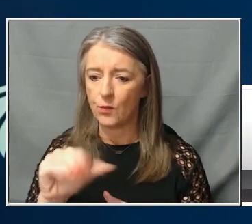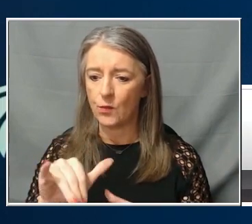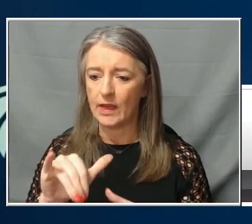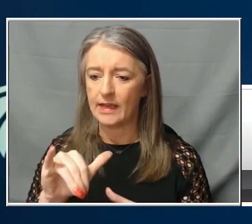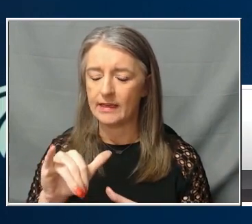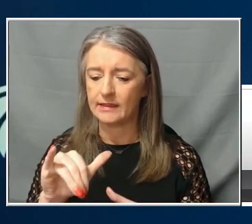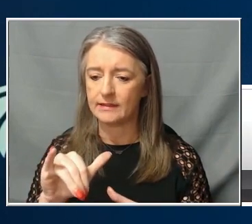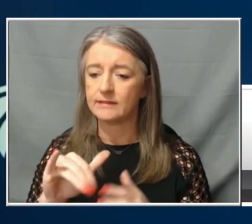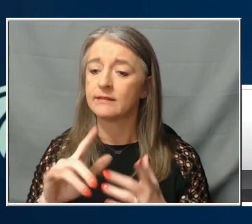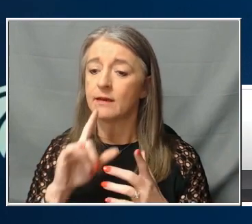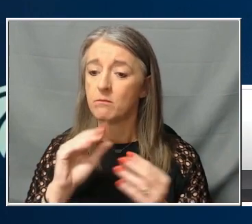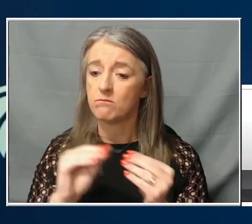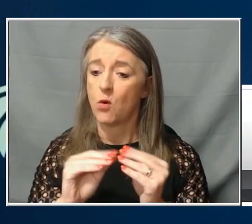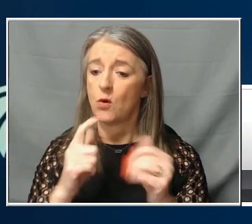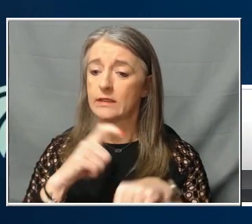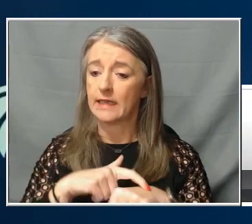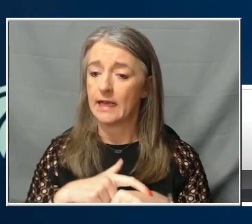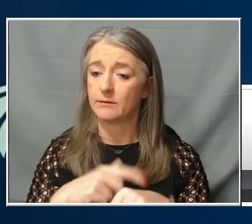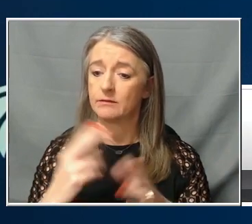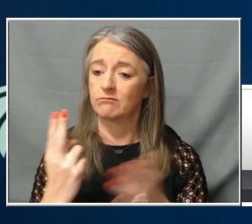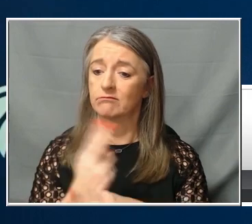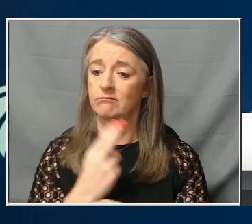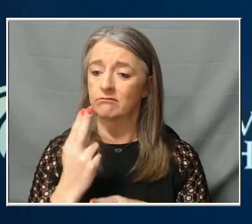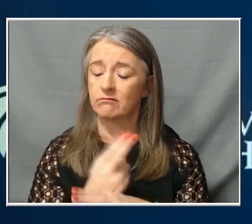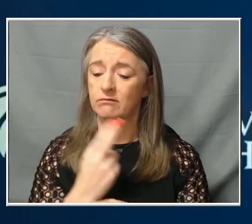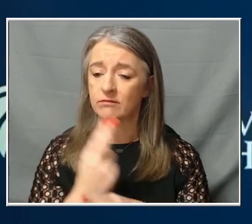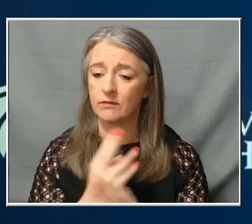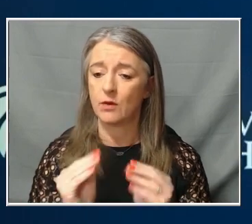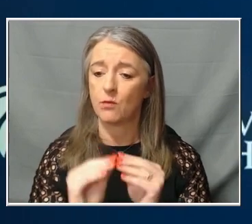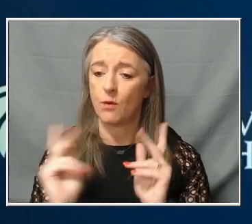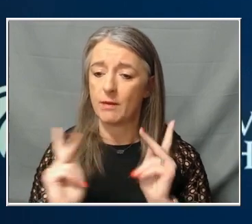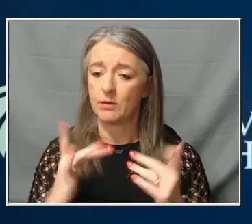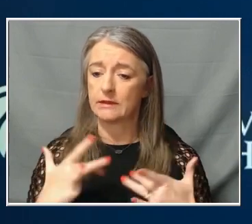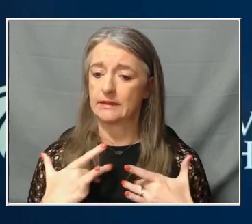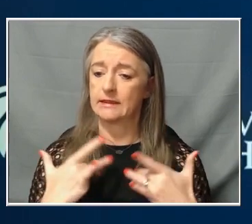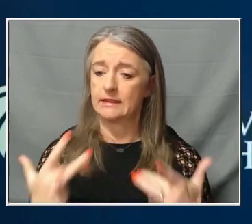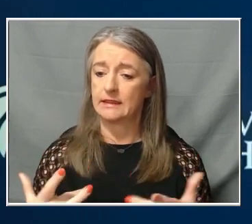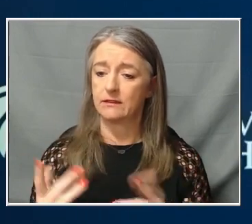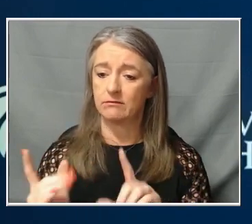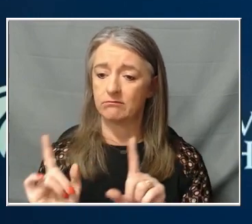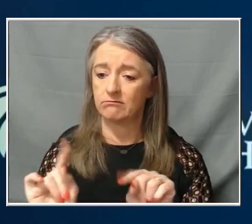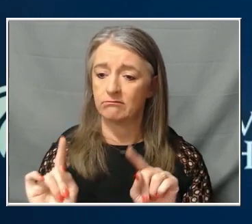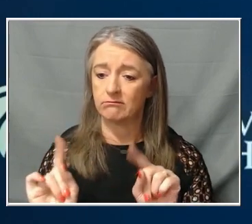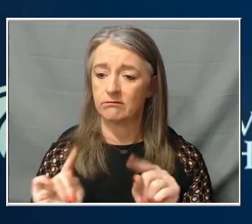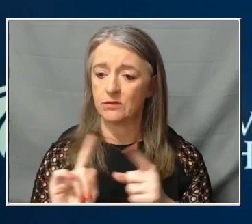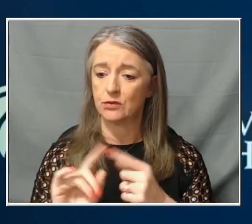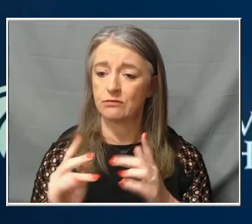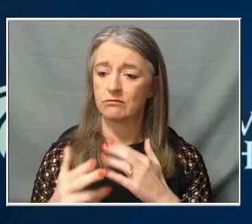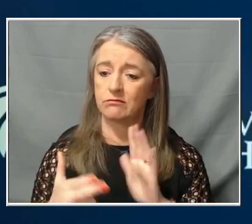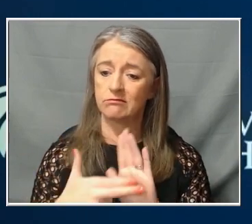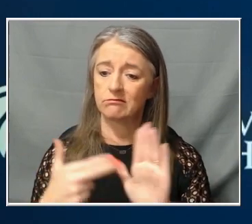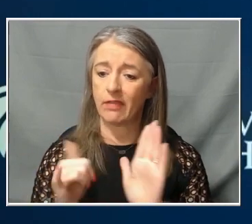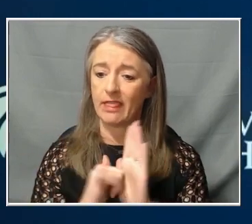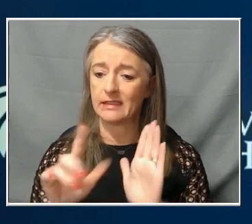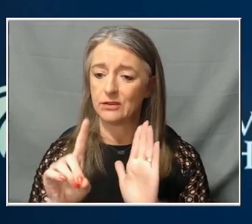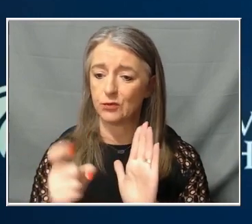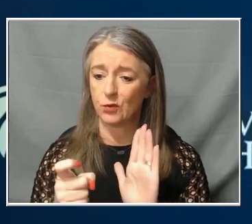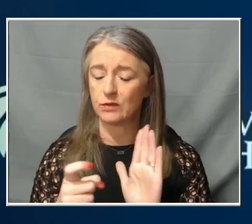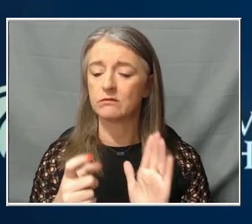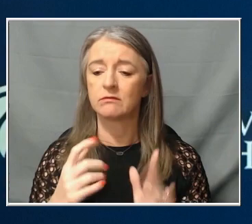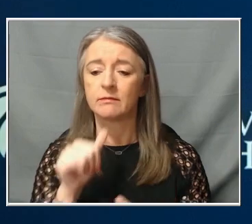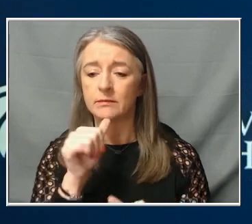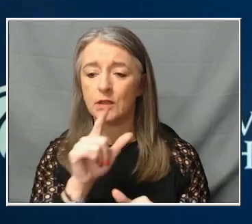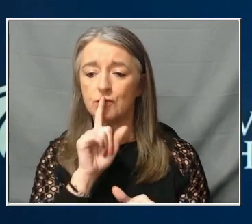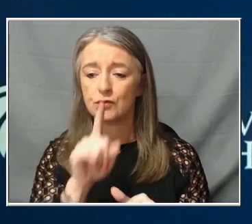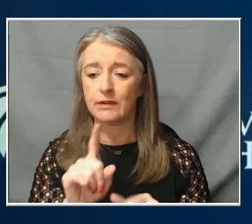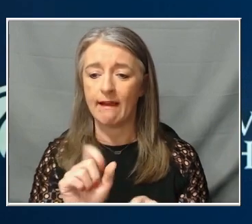are activated, the more people tend to go towards that disorder. And so I'm not sure that there are